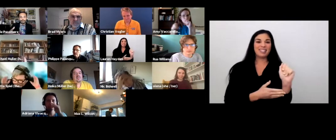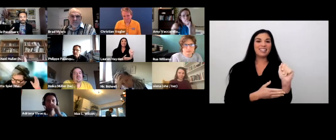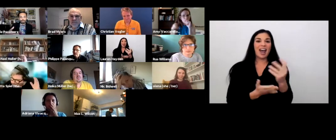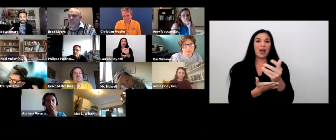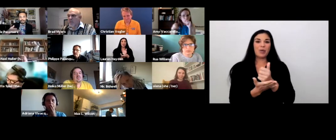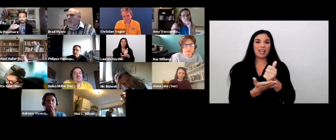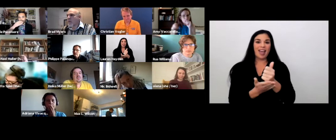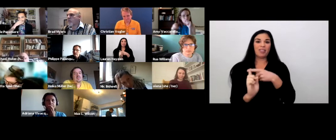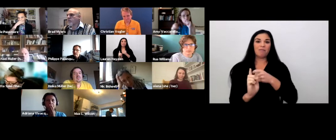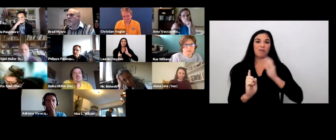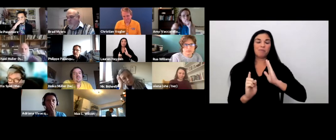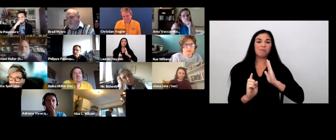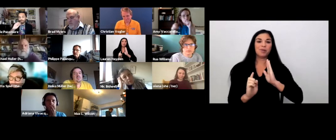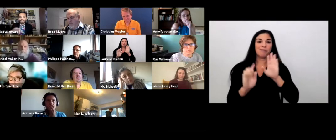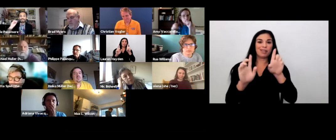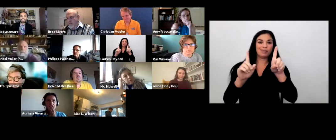survey, which was the CHI